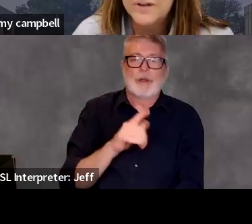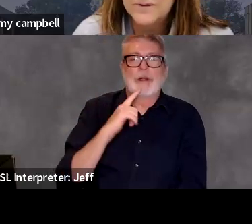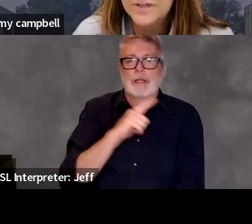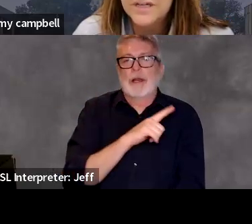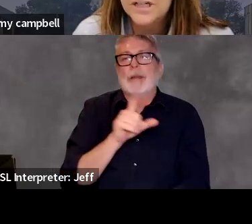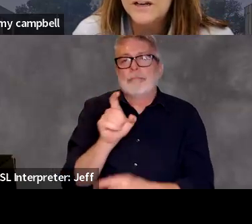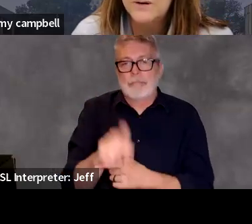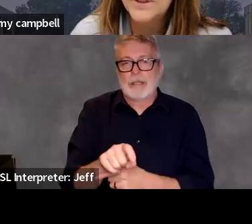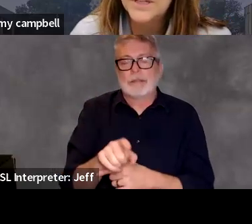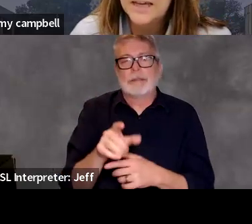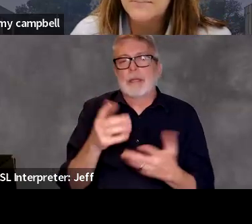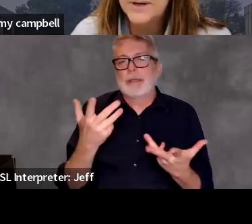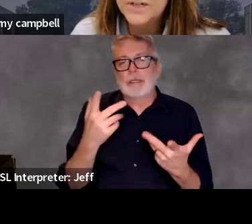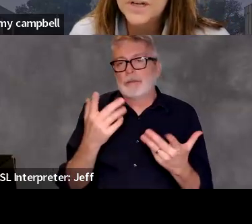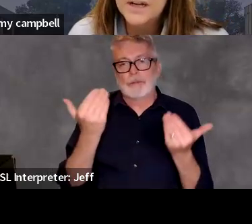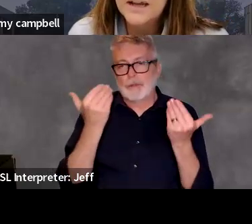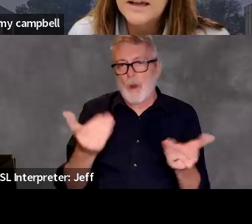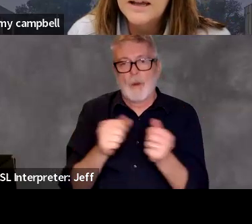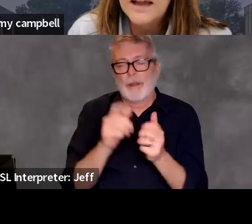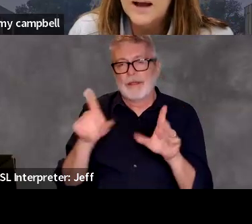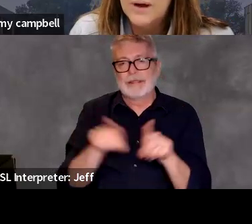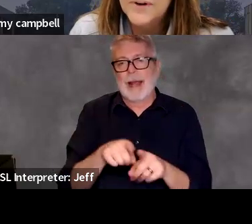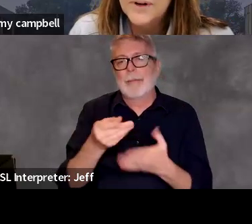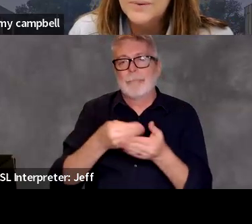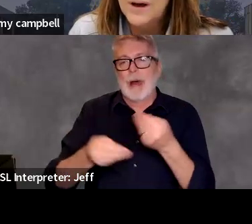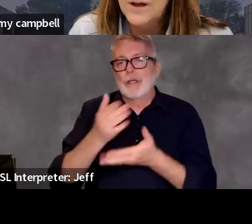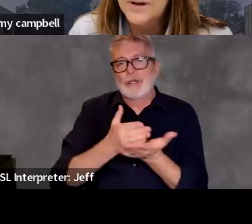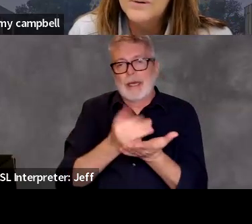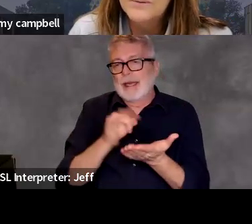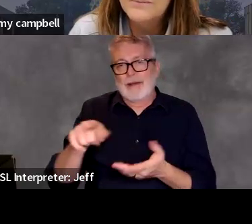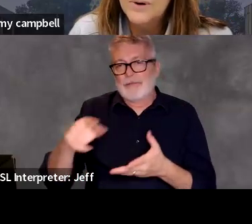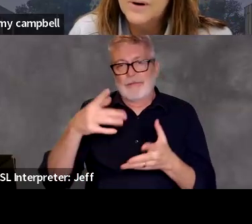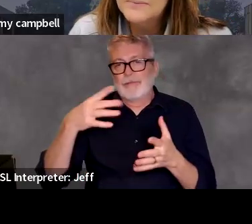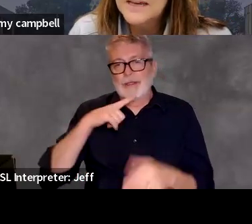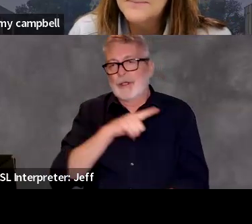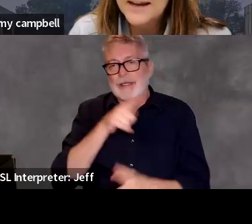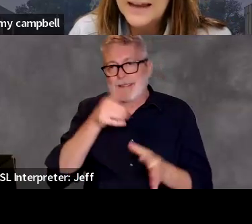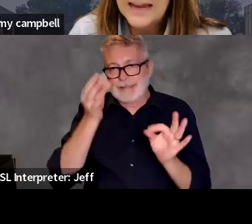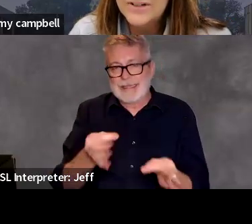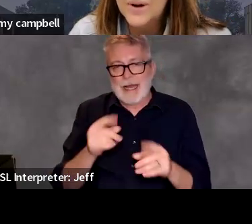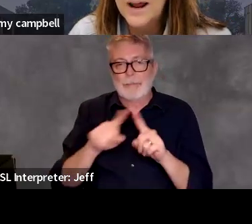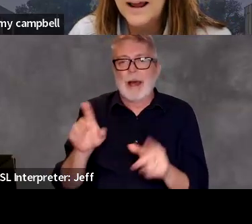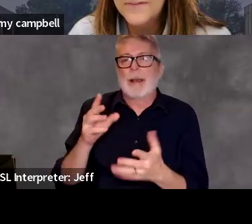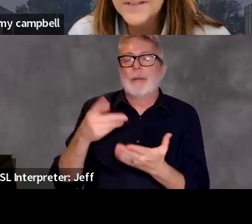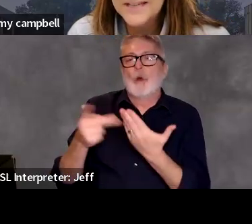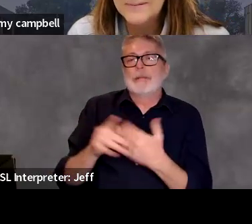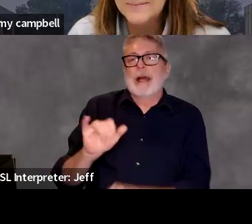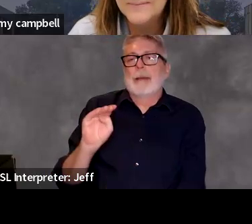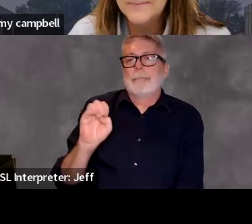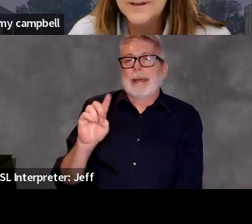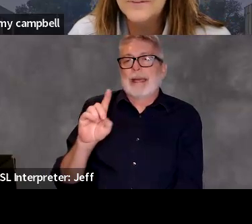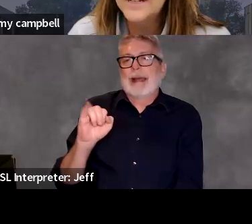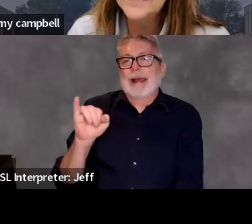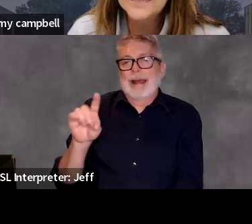take action. You would just continue with the same budget. However, we all know programs like Medicaid don't have the